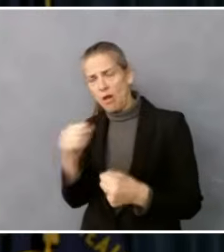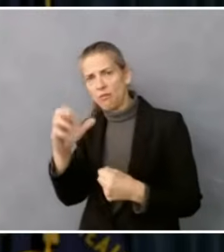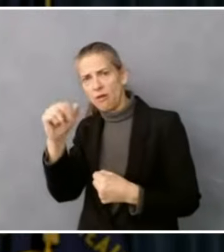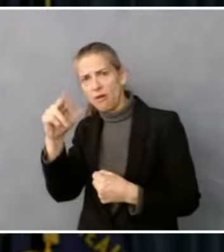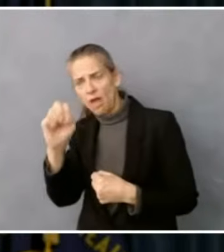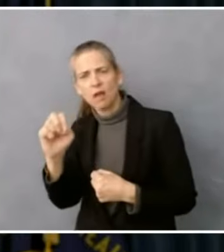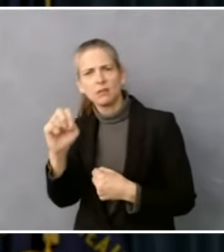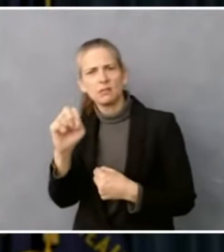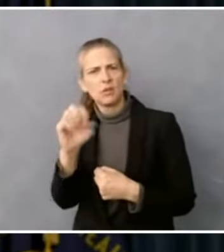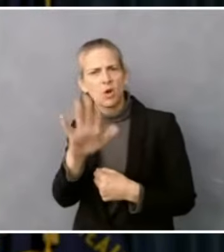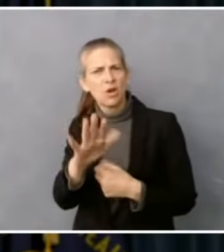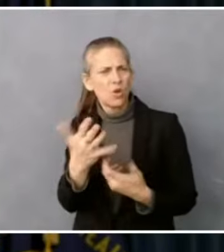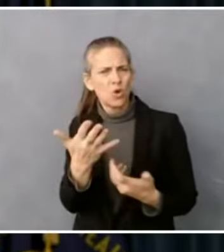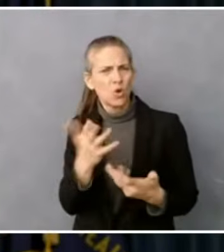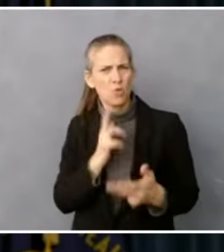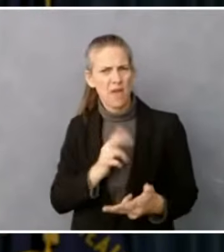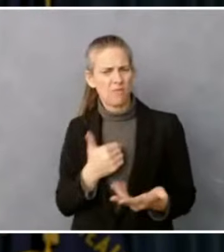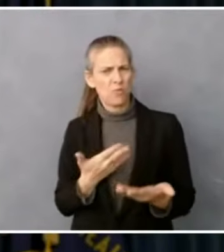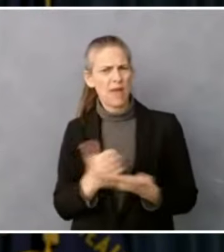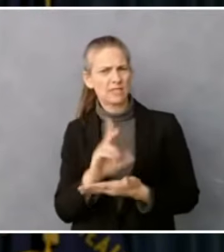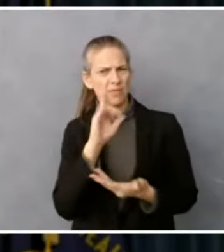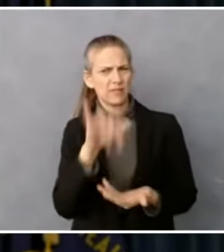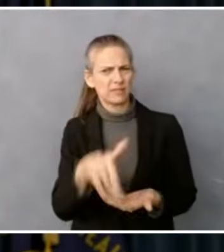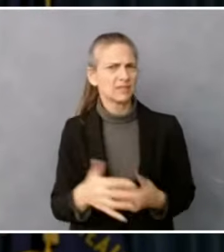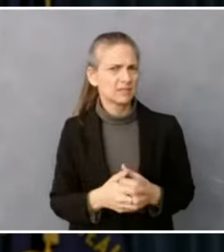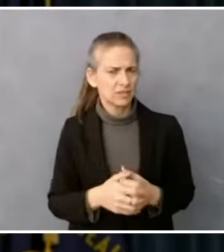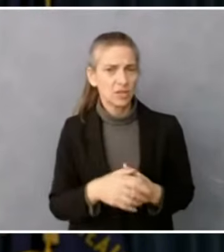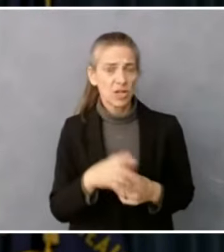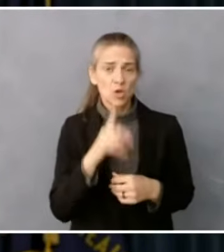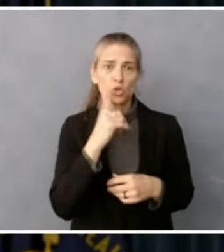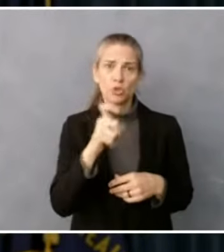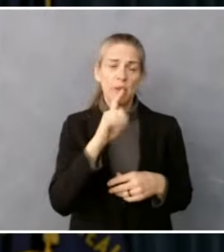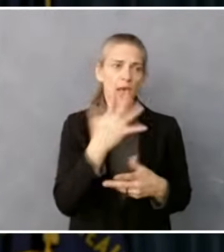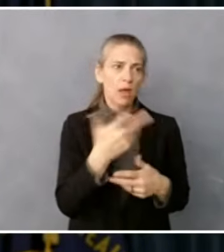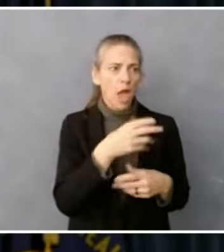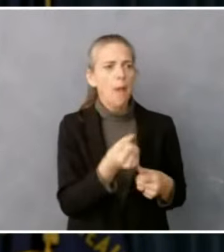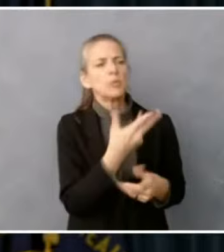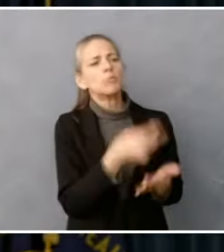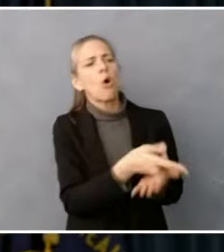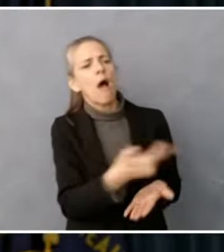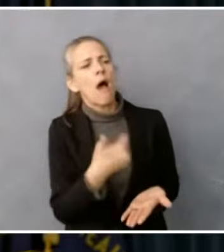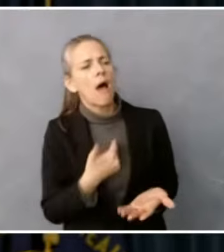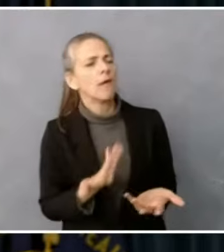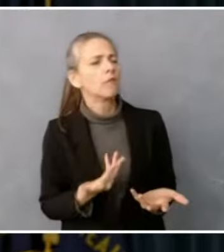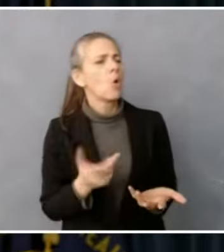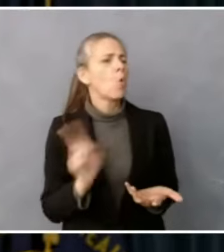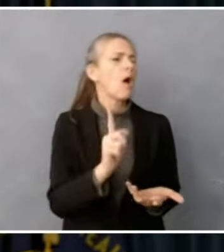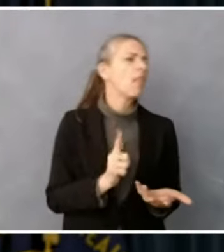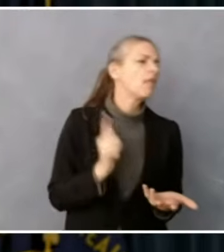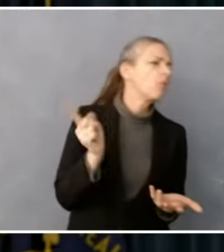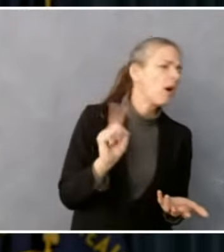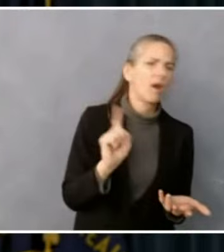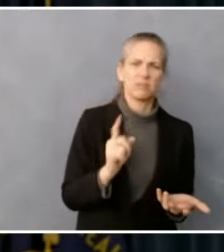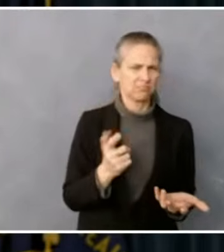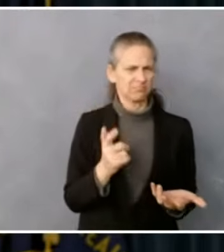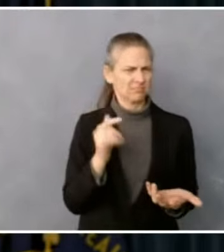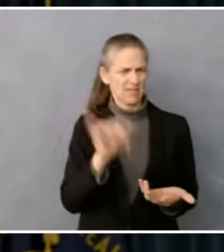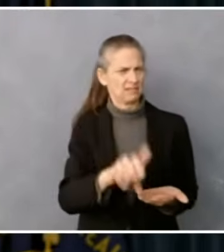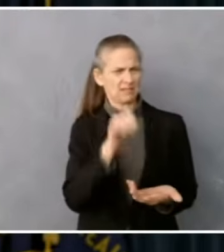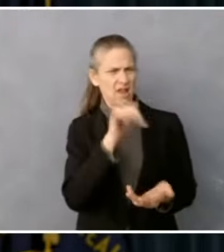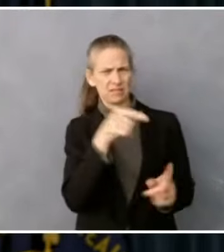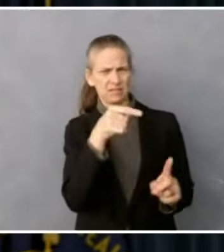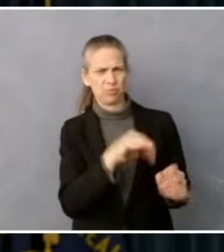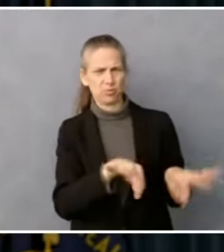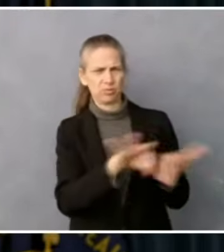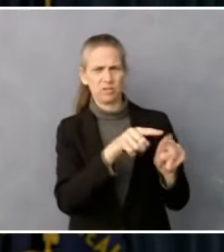that it never be based on your zip code or how much money you have in the bank, whether you can help your child in his or her time